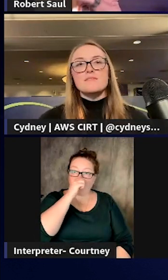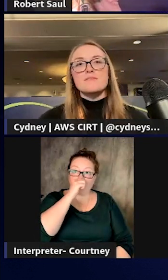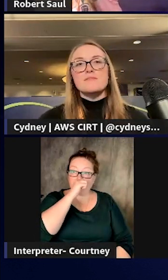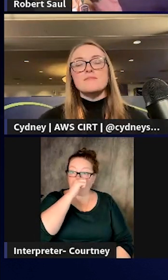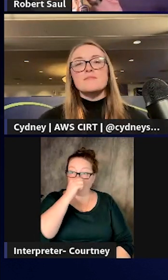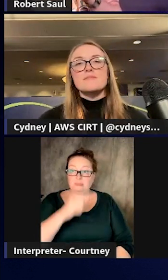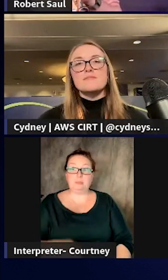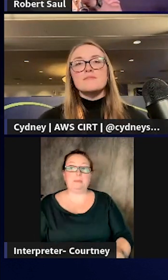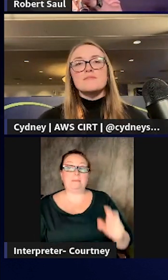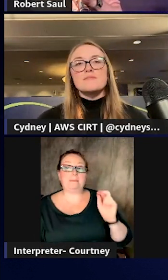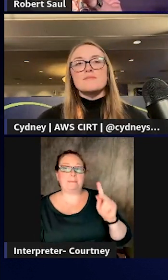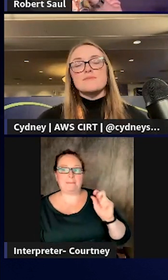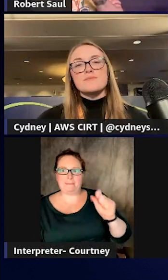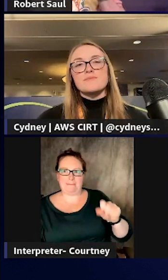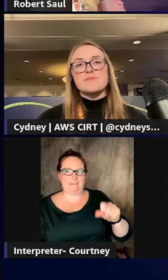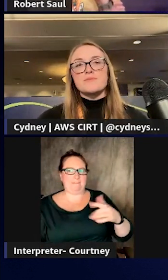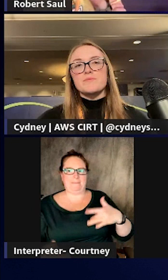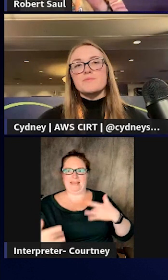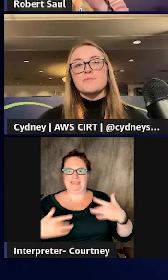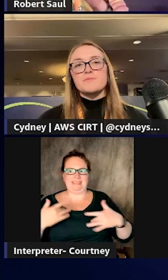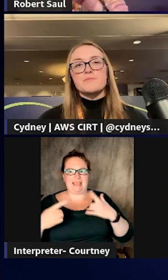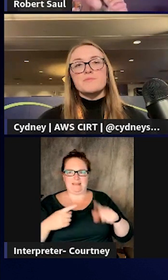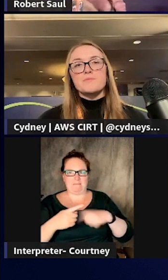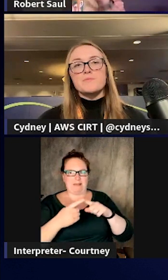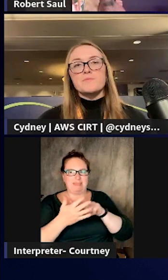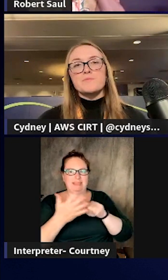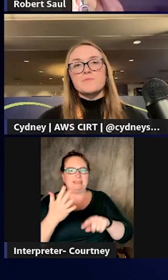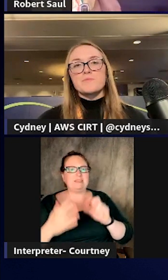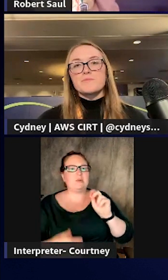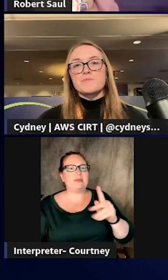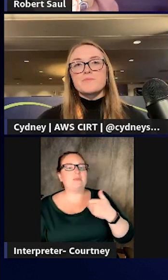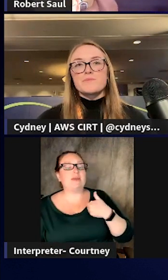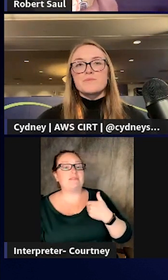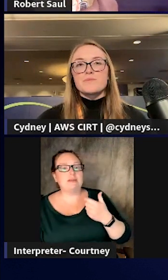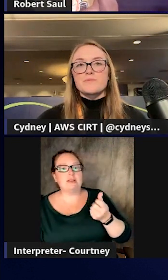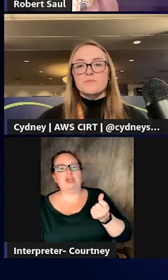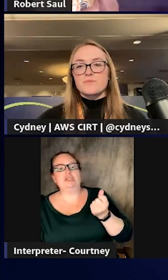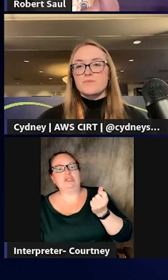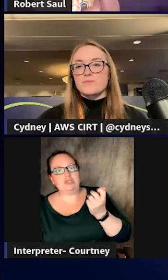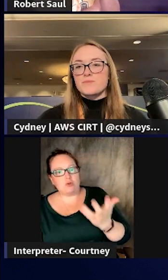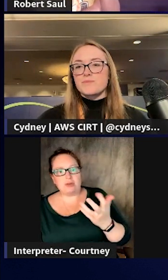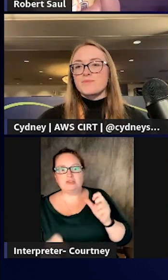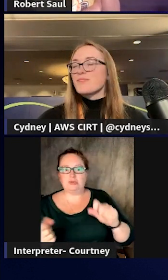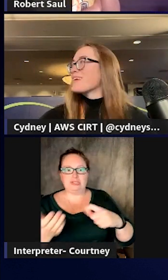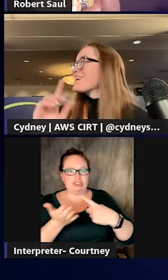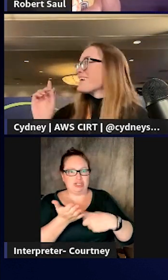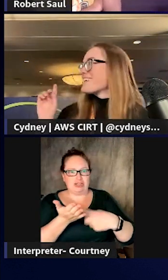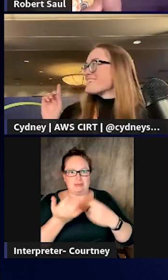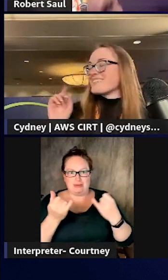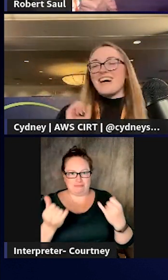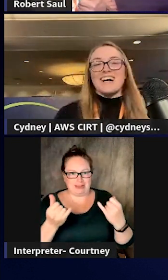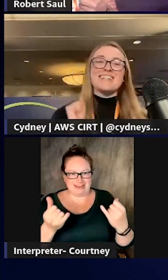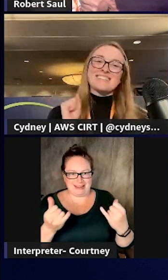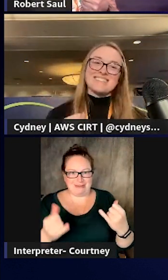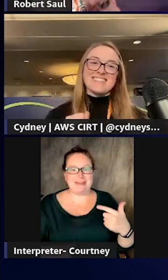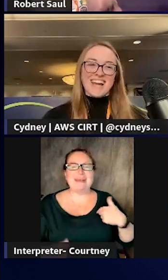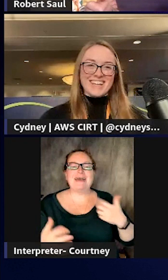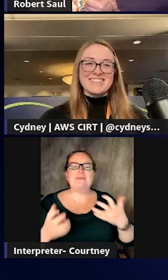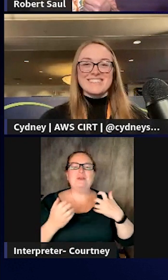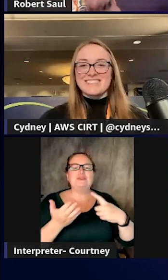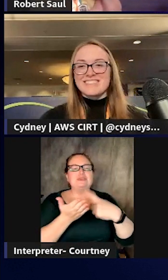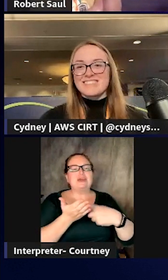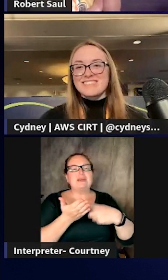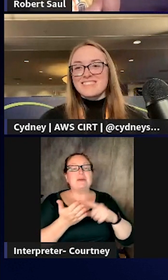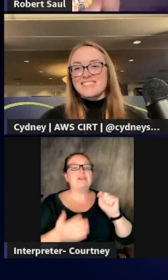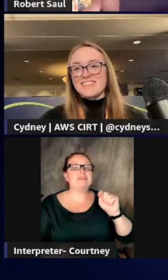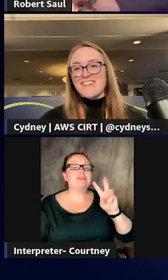I'm super excited about these. So we have so much we could talk about right now. I want to talk about Twitch.